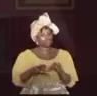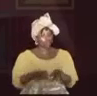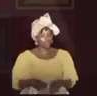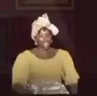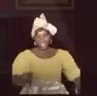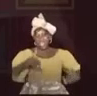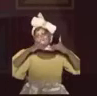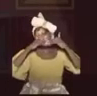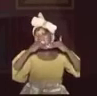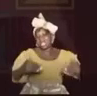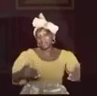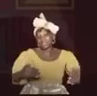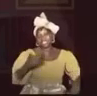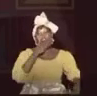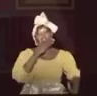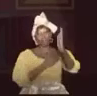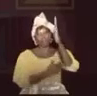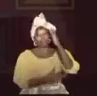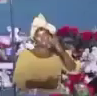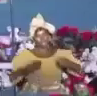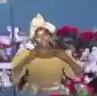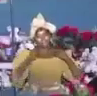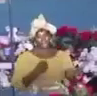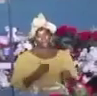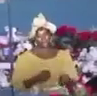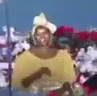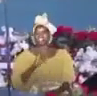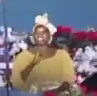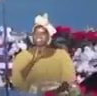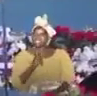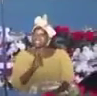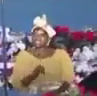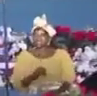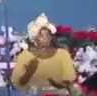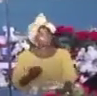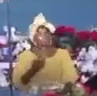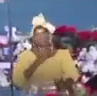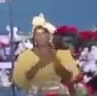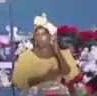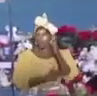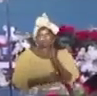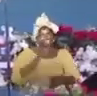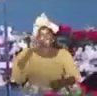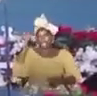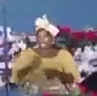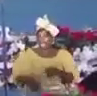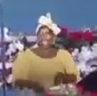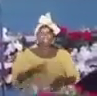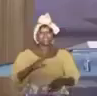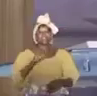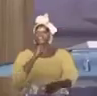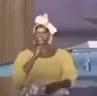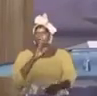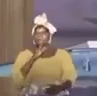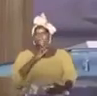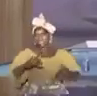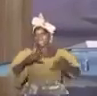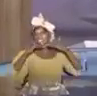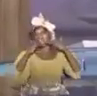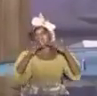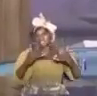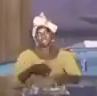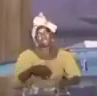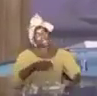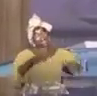power is where his word stops. And since his word is unlimited, it is true that his power is